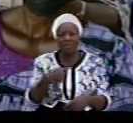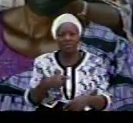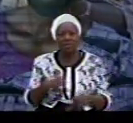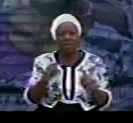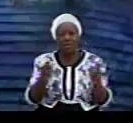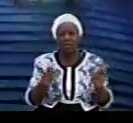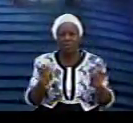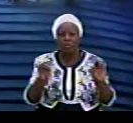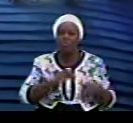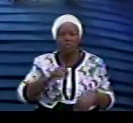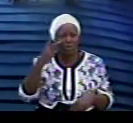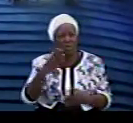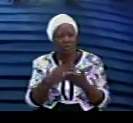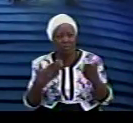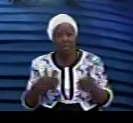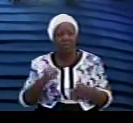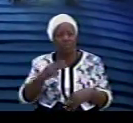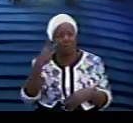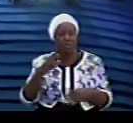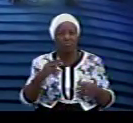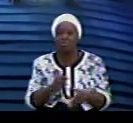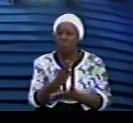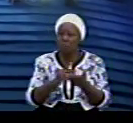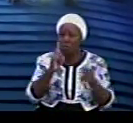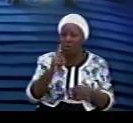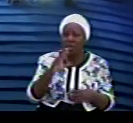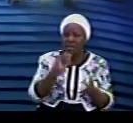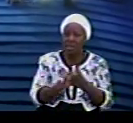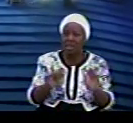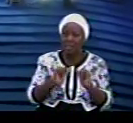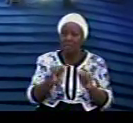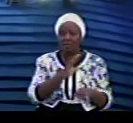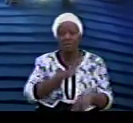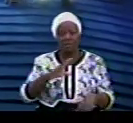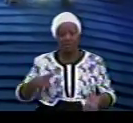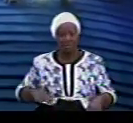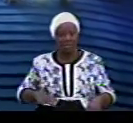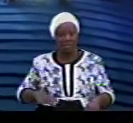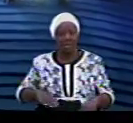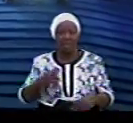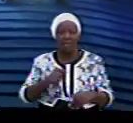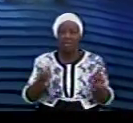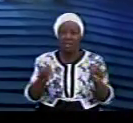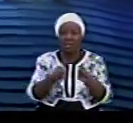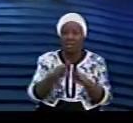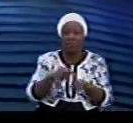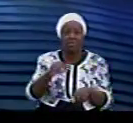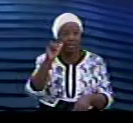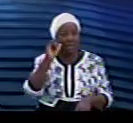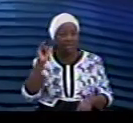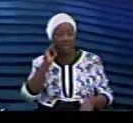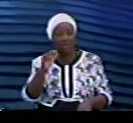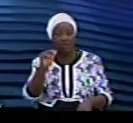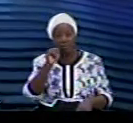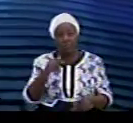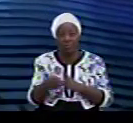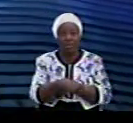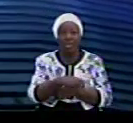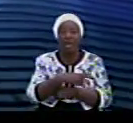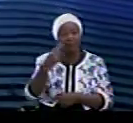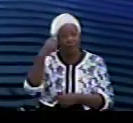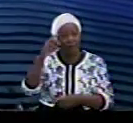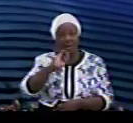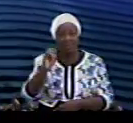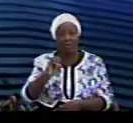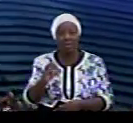something. We saw somebody, that same Christ, the same yesterday, today, and forever. He rose